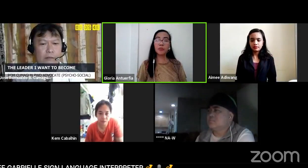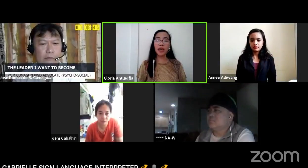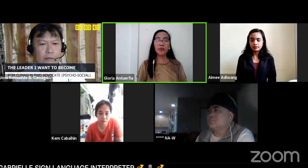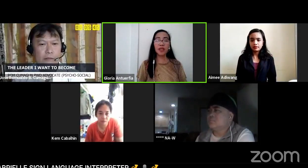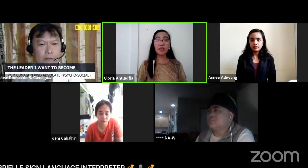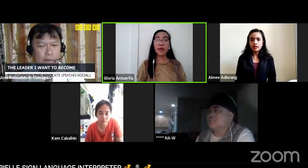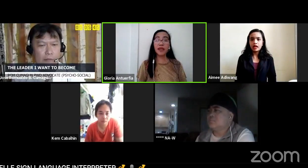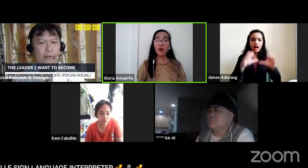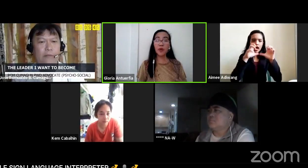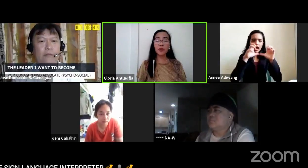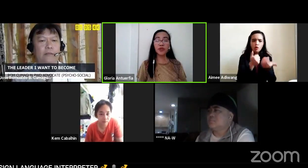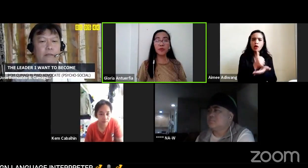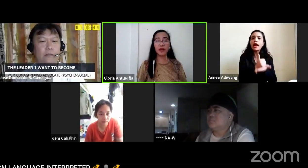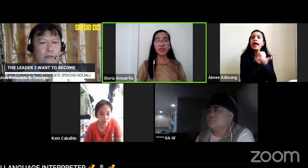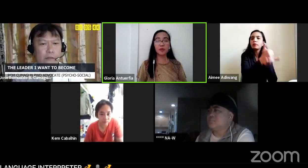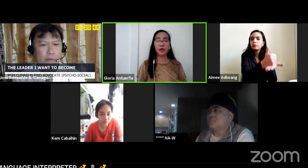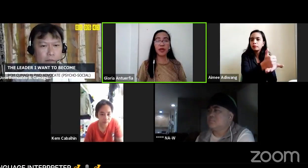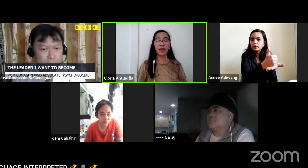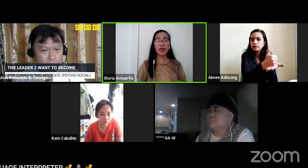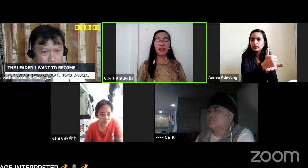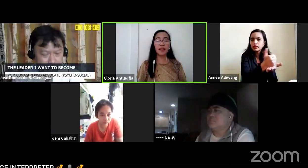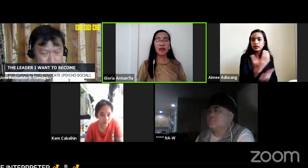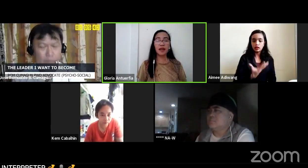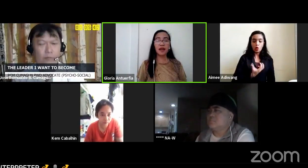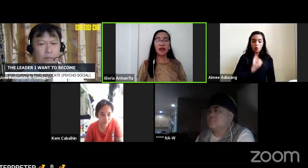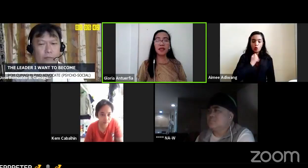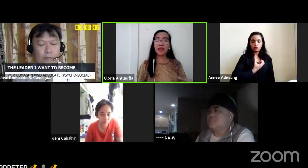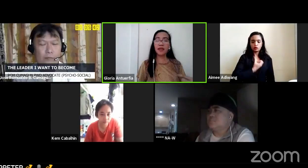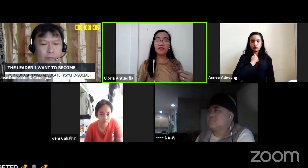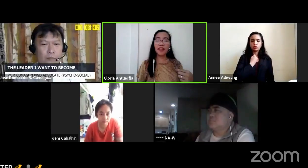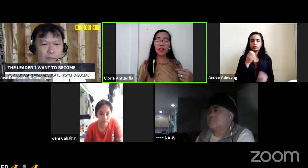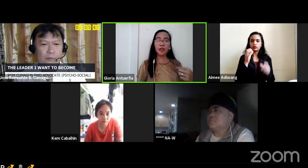to help them in my own special way,